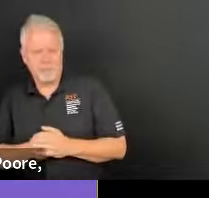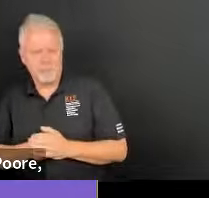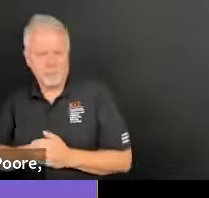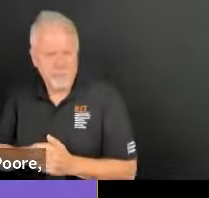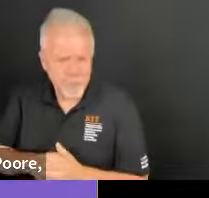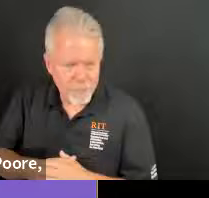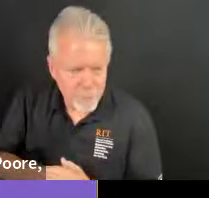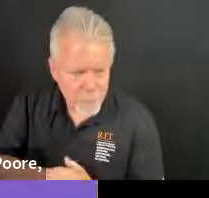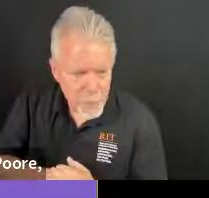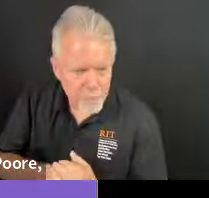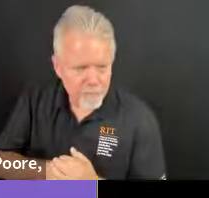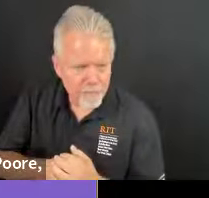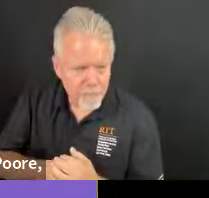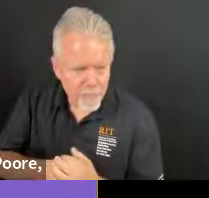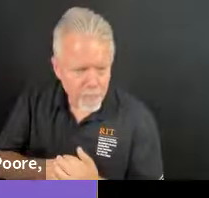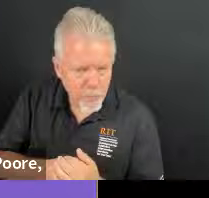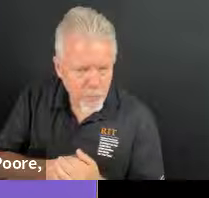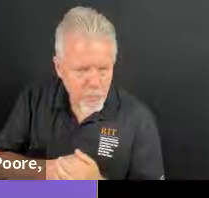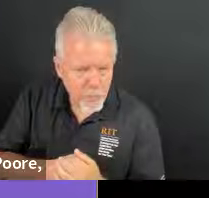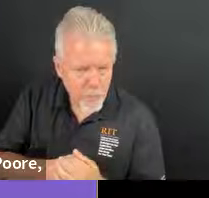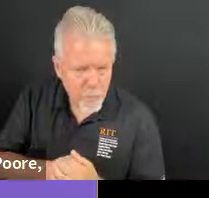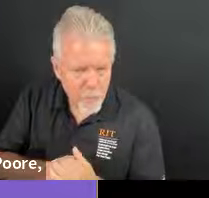that could be researched more.